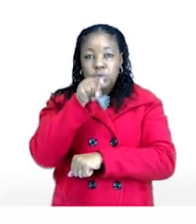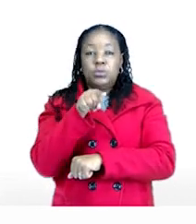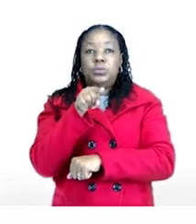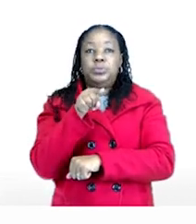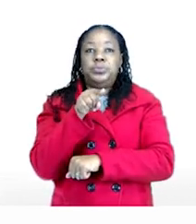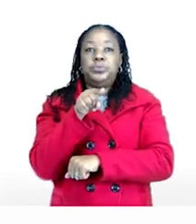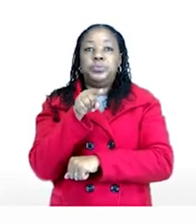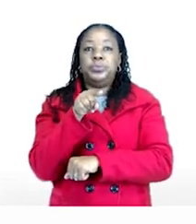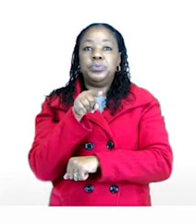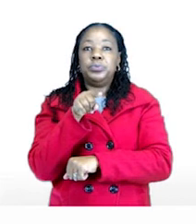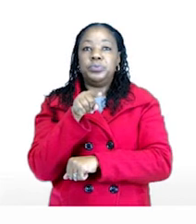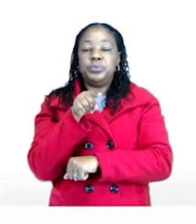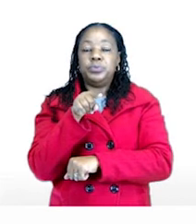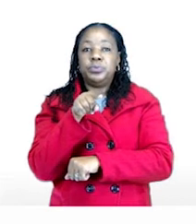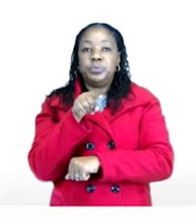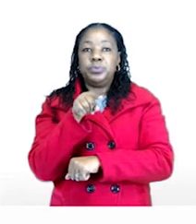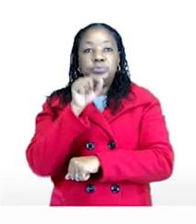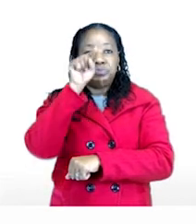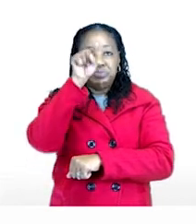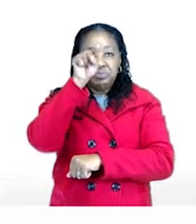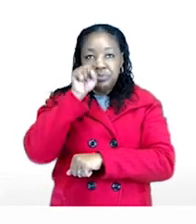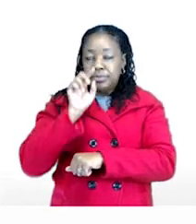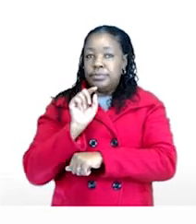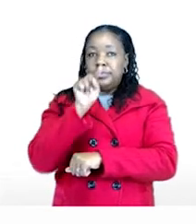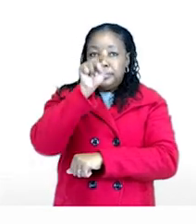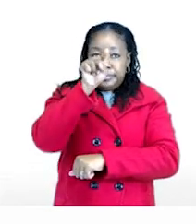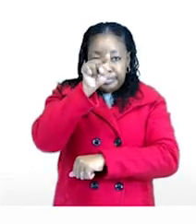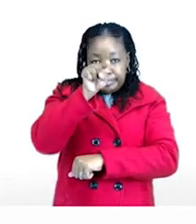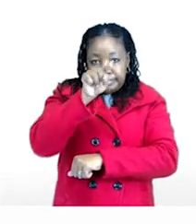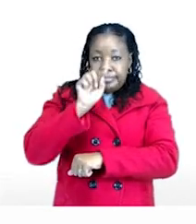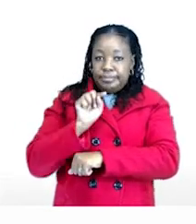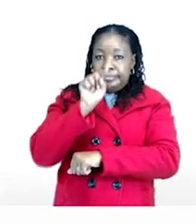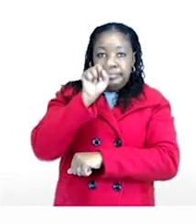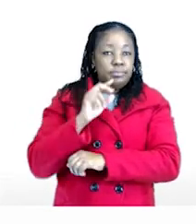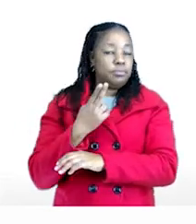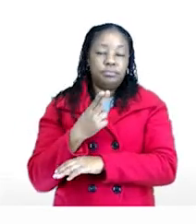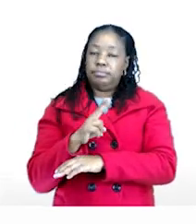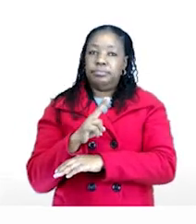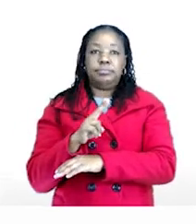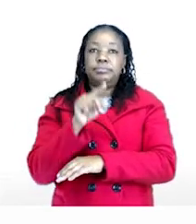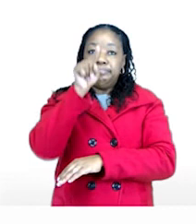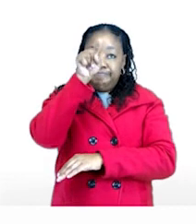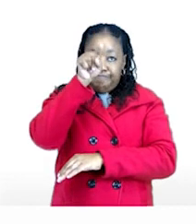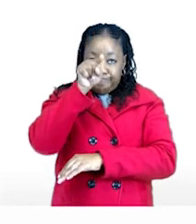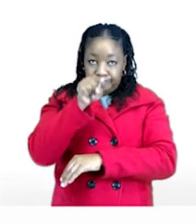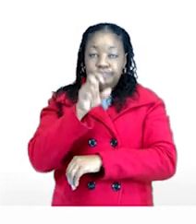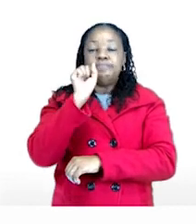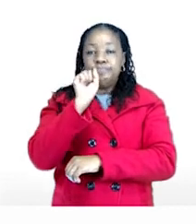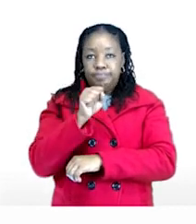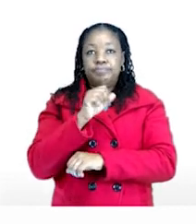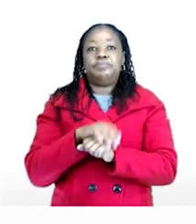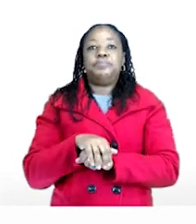dot without lifting your hand. Now continue to finish drawing